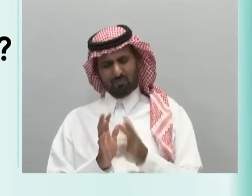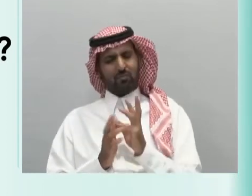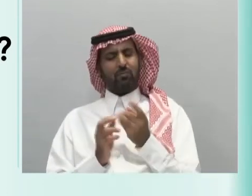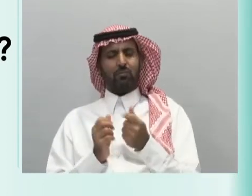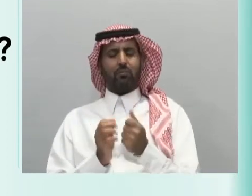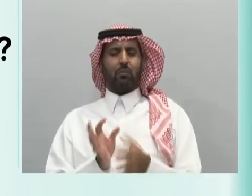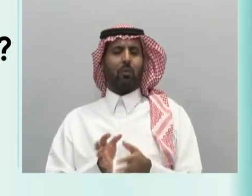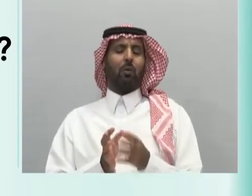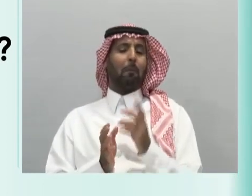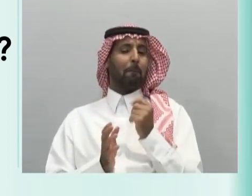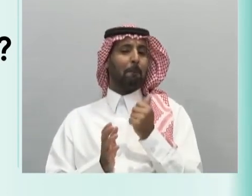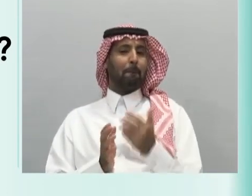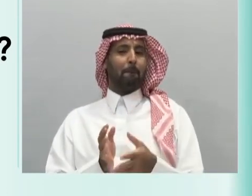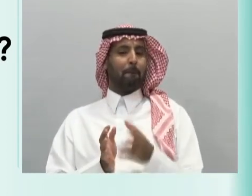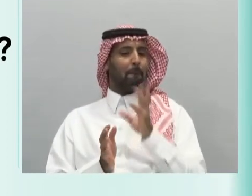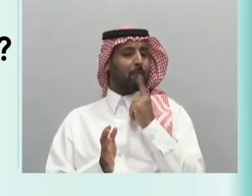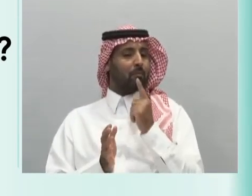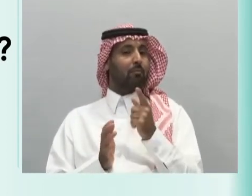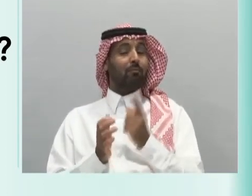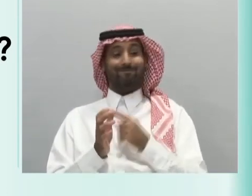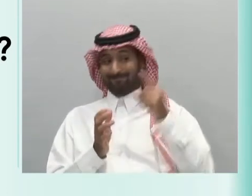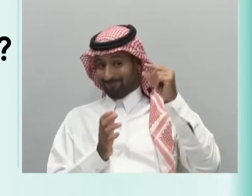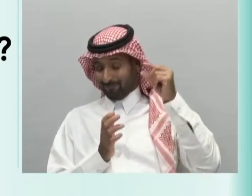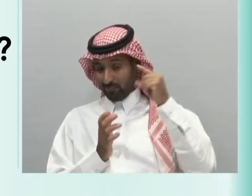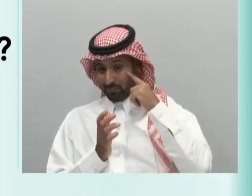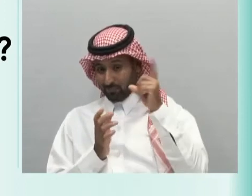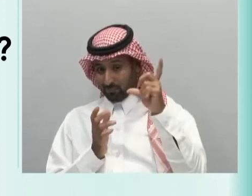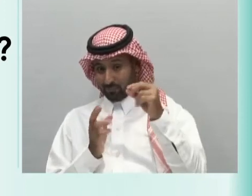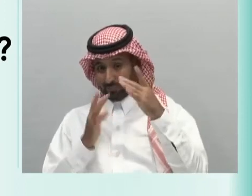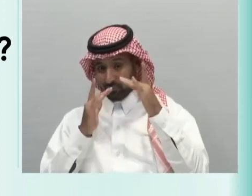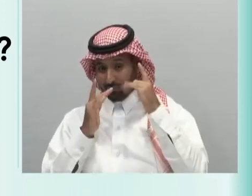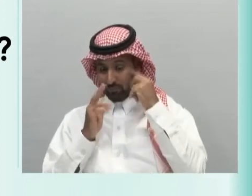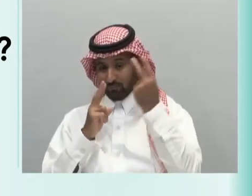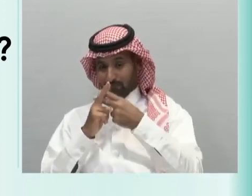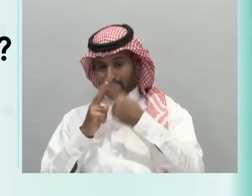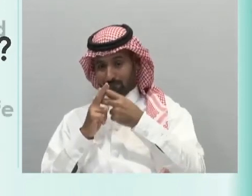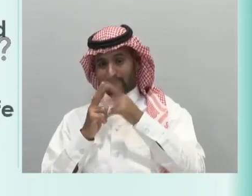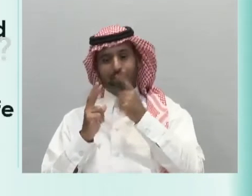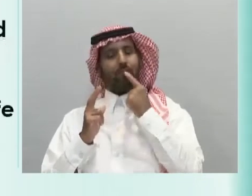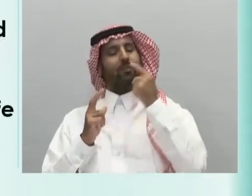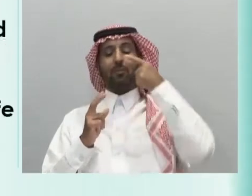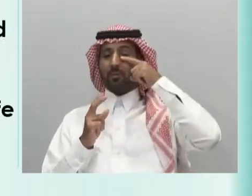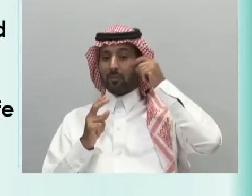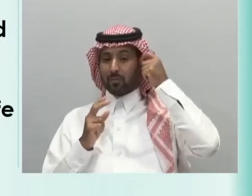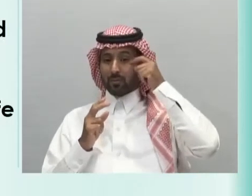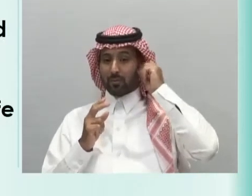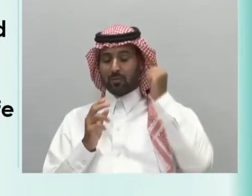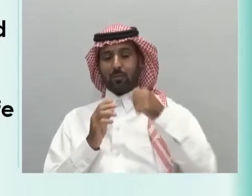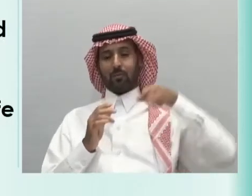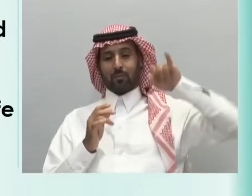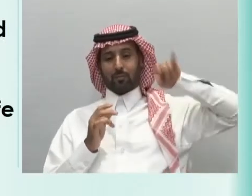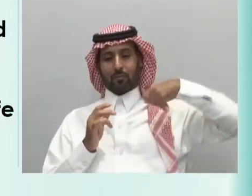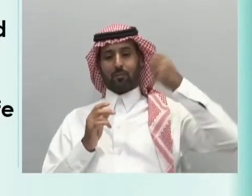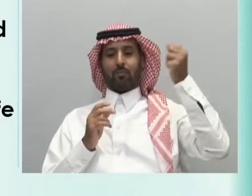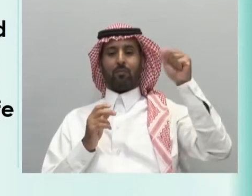inexpensive. Which one? Yes, capsule hotels that is found in Japan. Now you're going